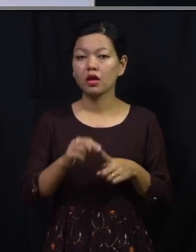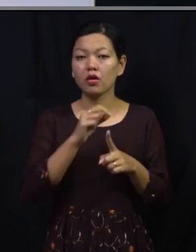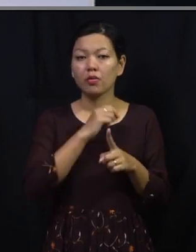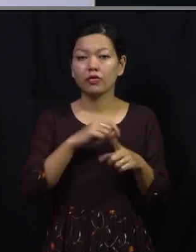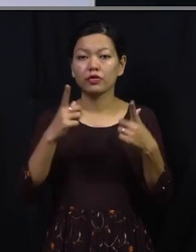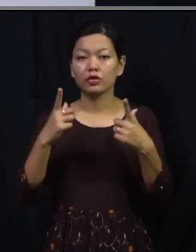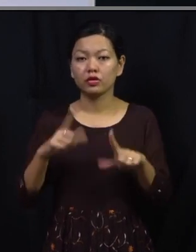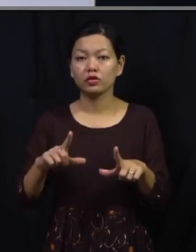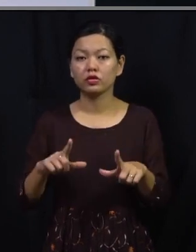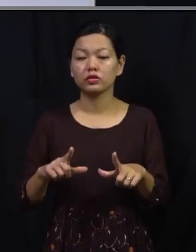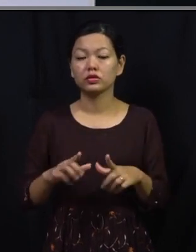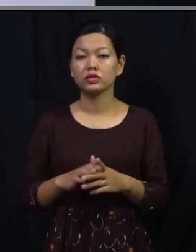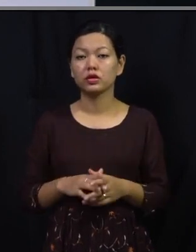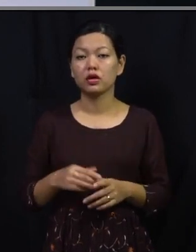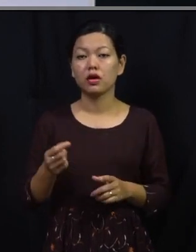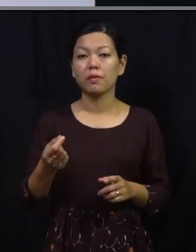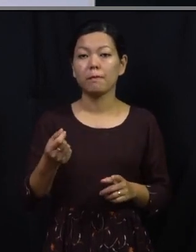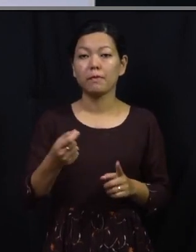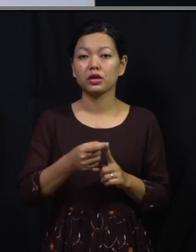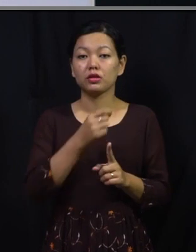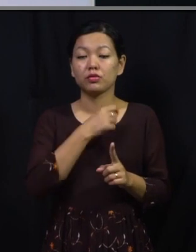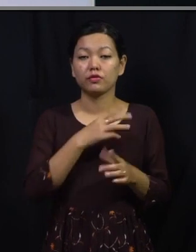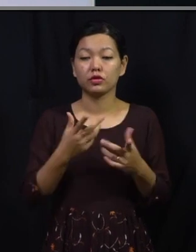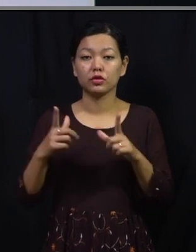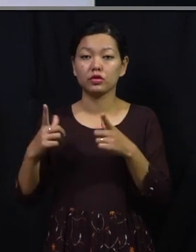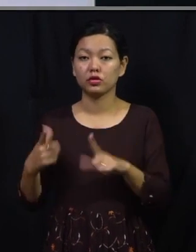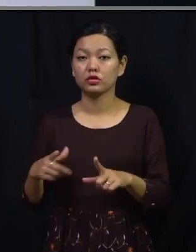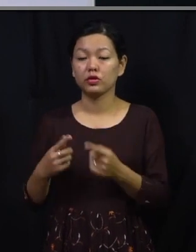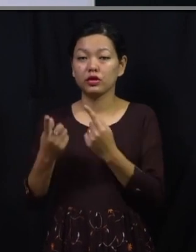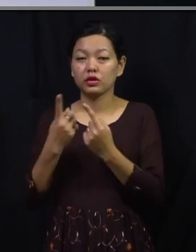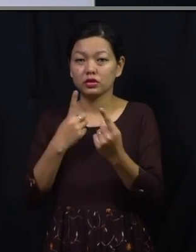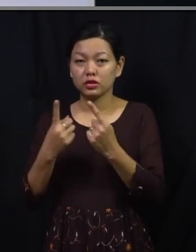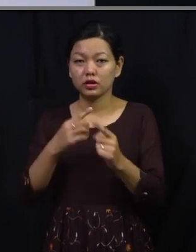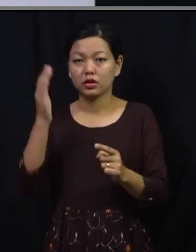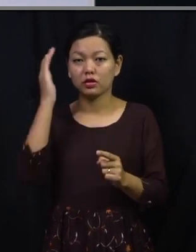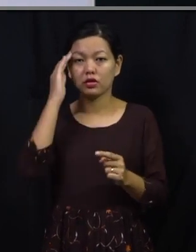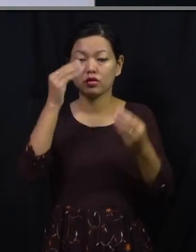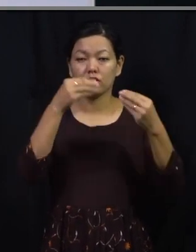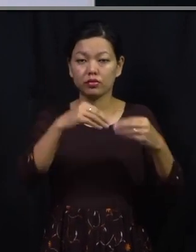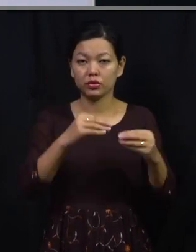account is prepared to know the profit and losses of the business. So the next book of